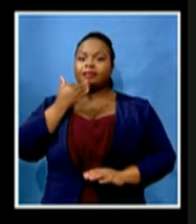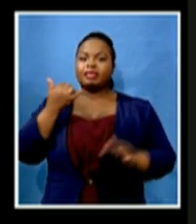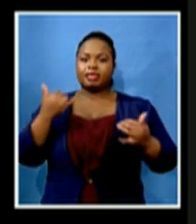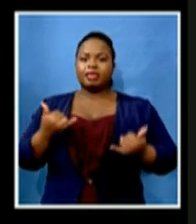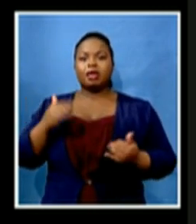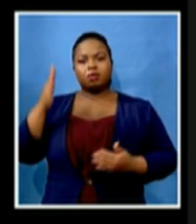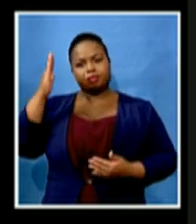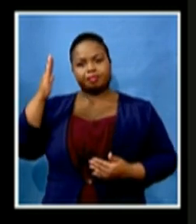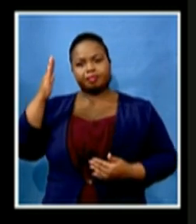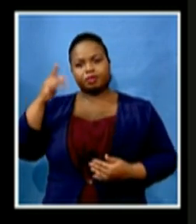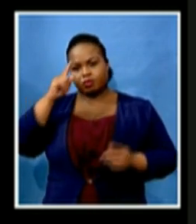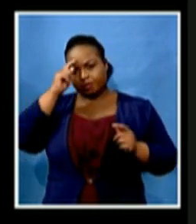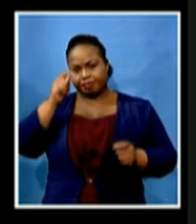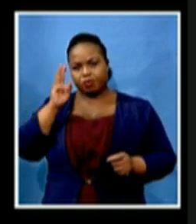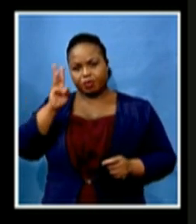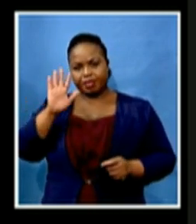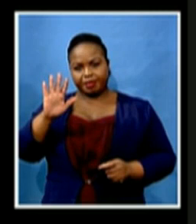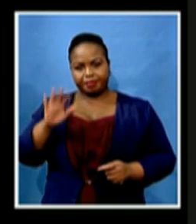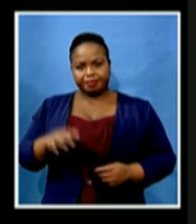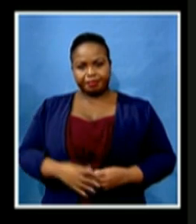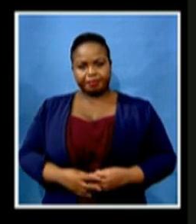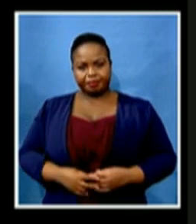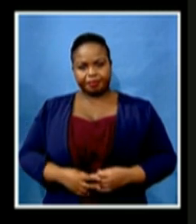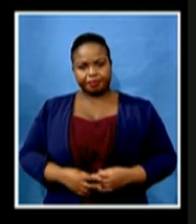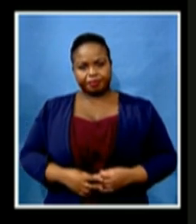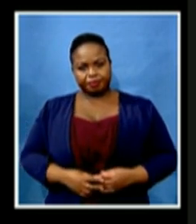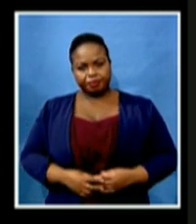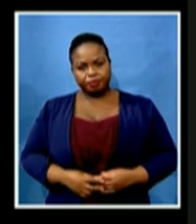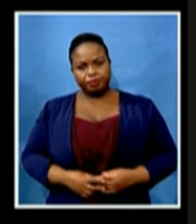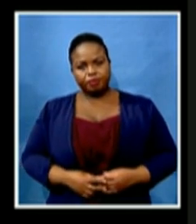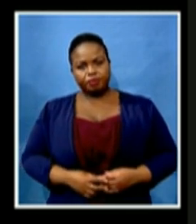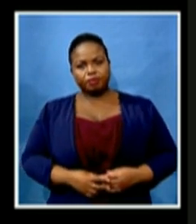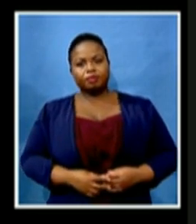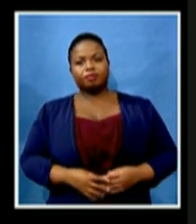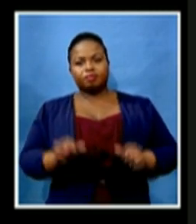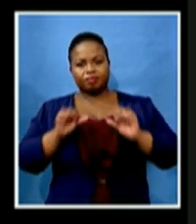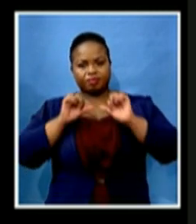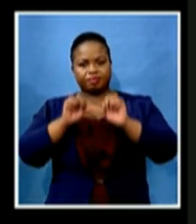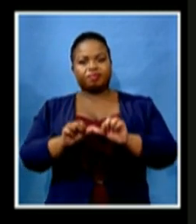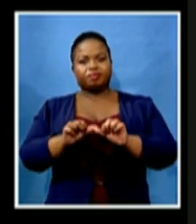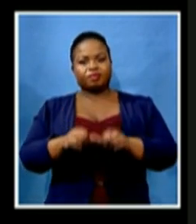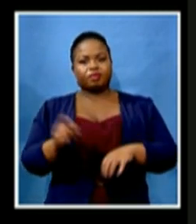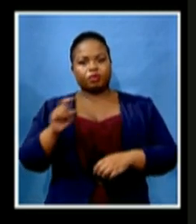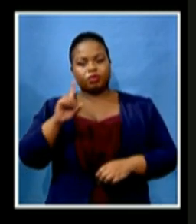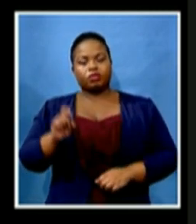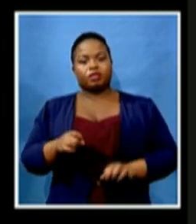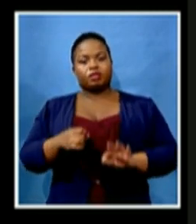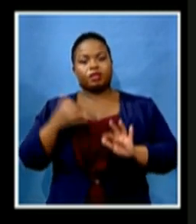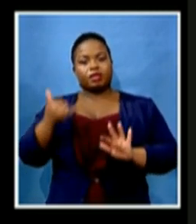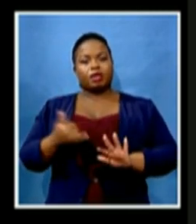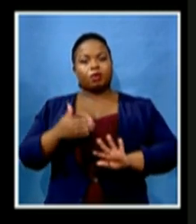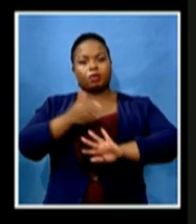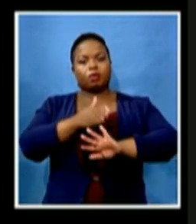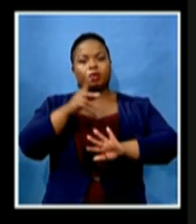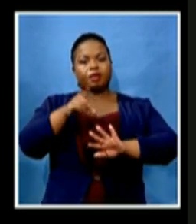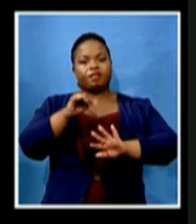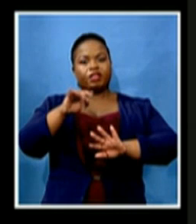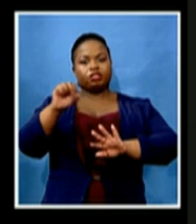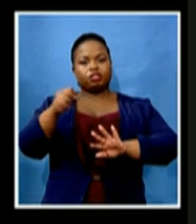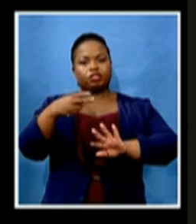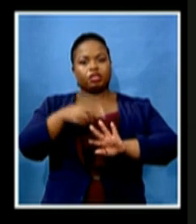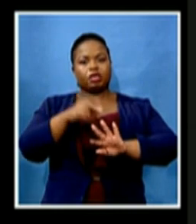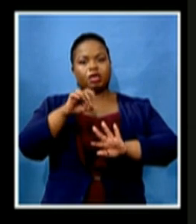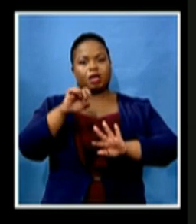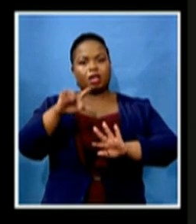hands. Once I have, you can please go ahead and take your question. So we now have Pravesh, Kyle, Karima, and Catherine Child. If you can please just, as soon as